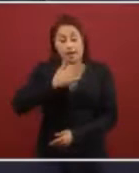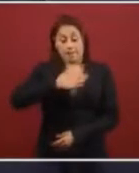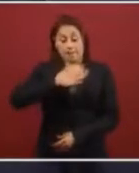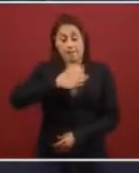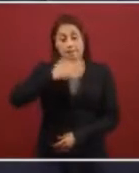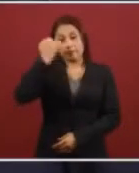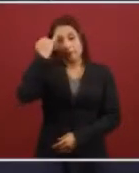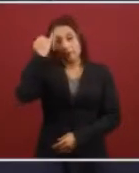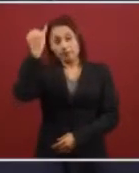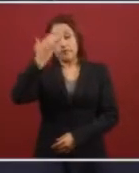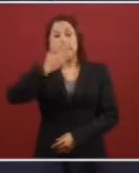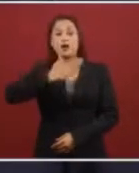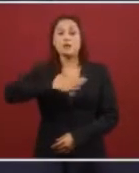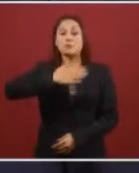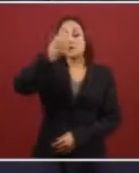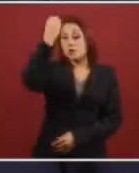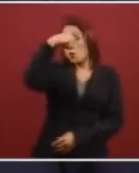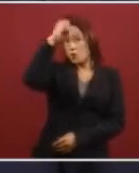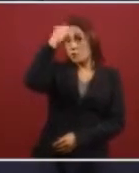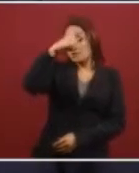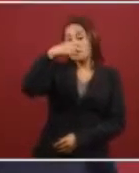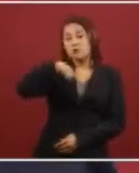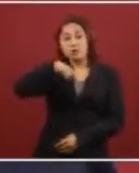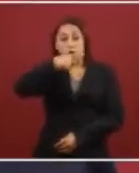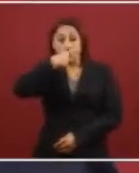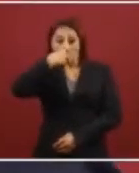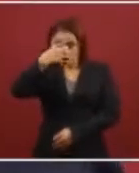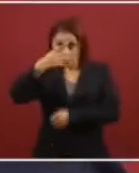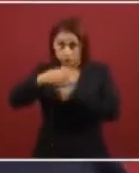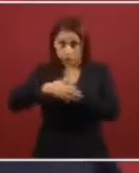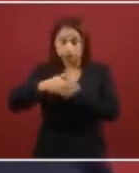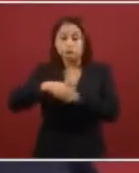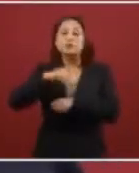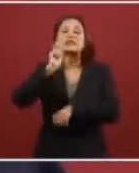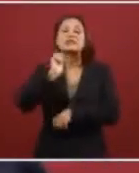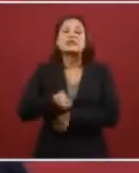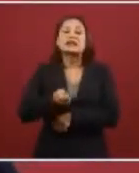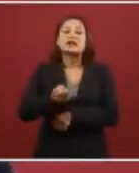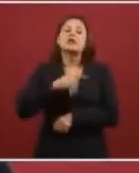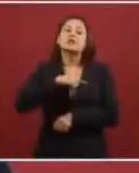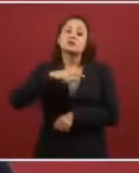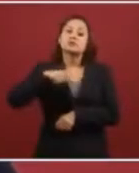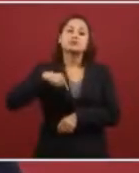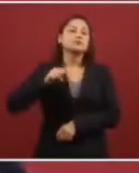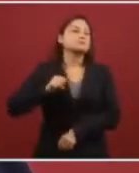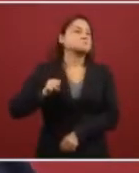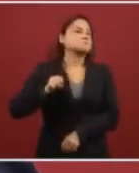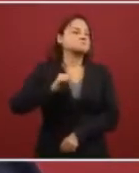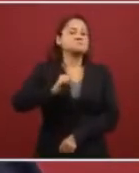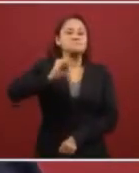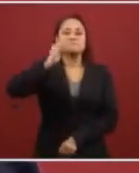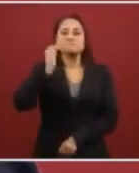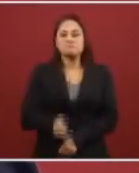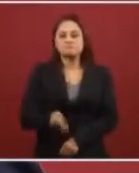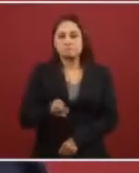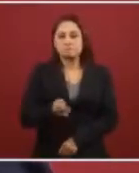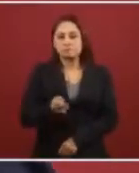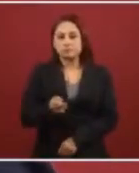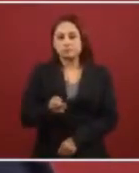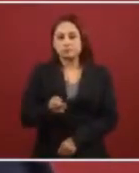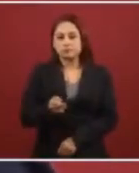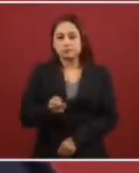ser esa, is that, de que nosotros estamos a favor that we are in favor de que se